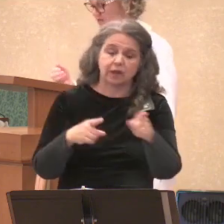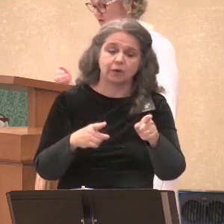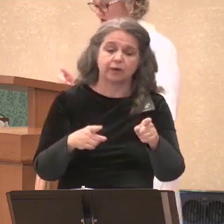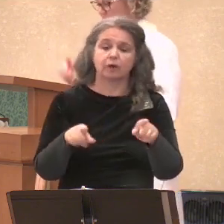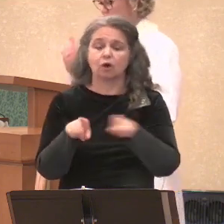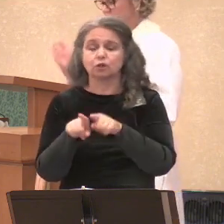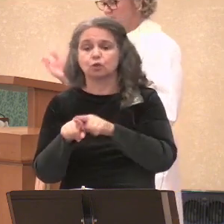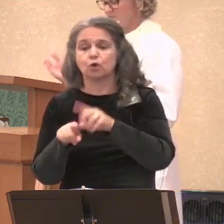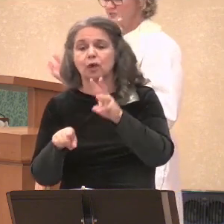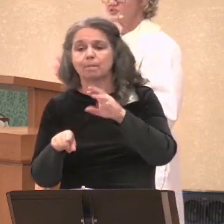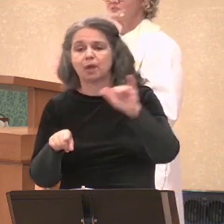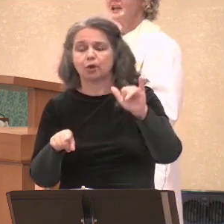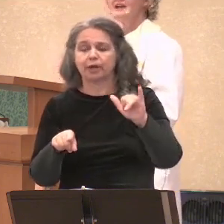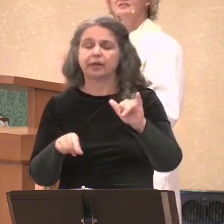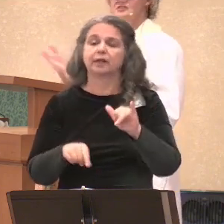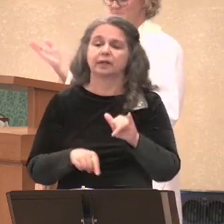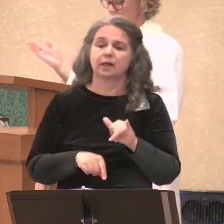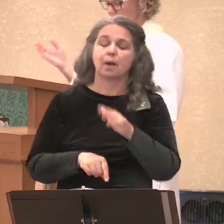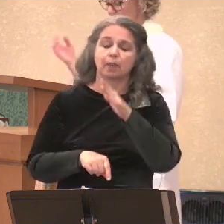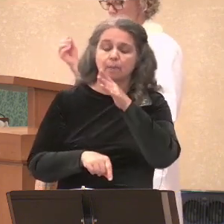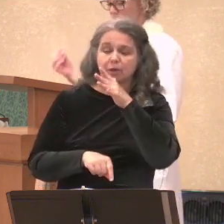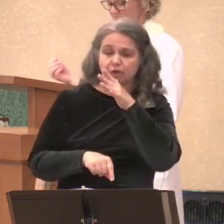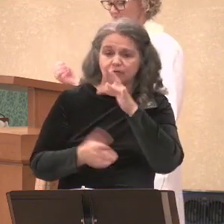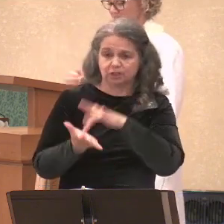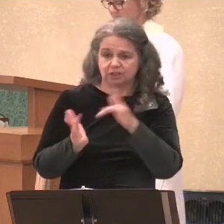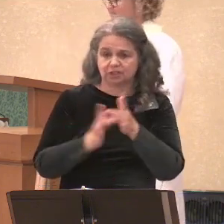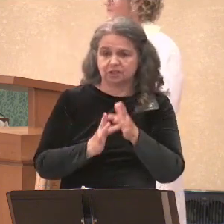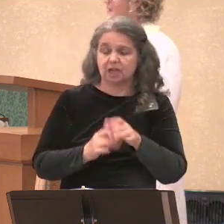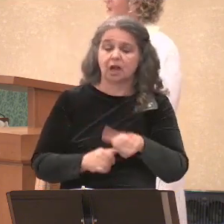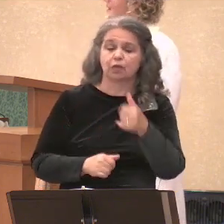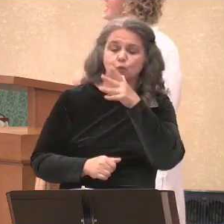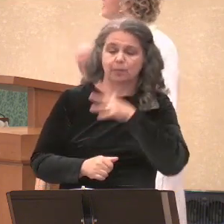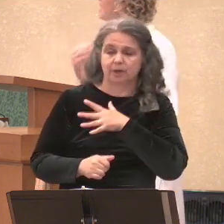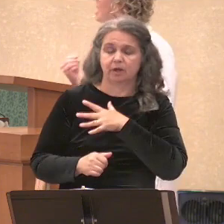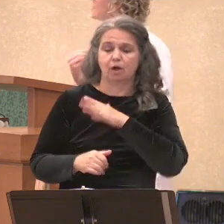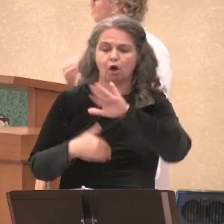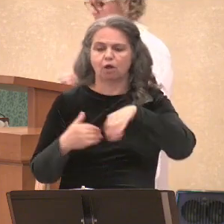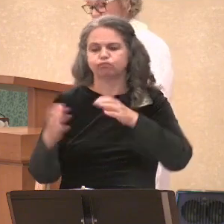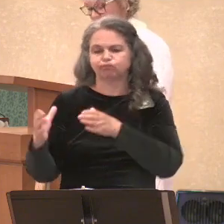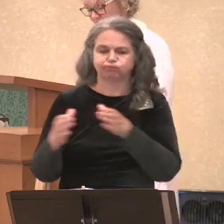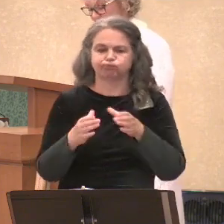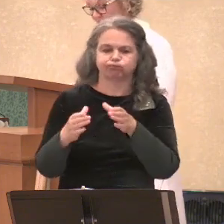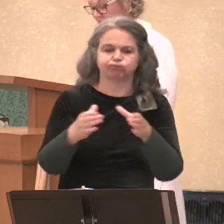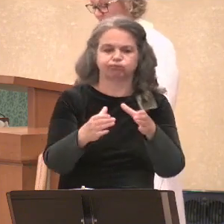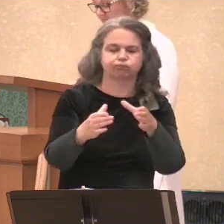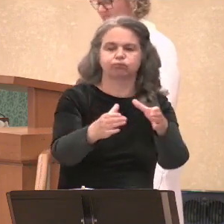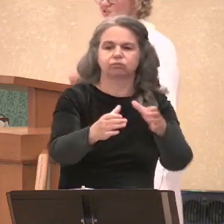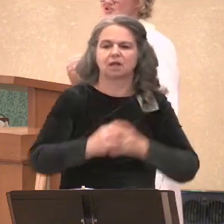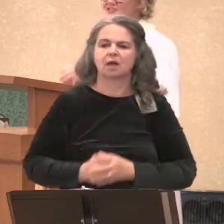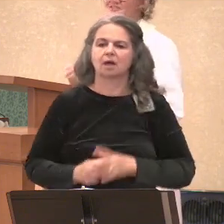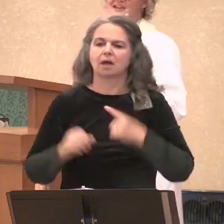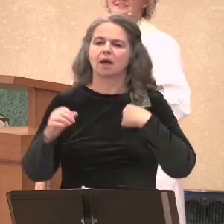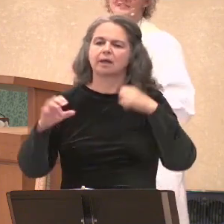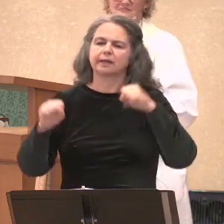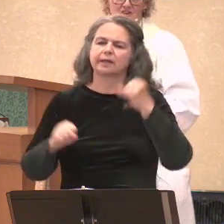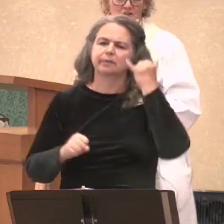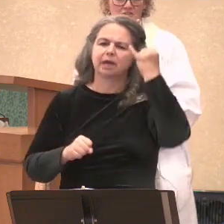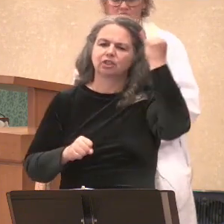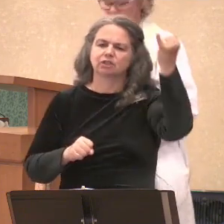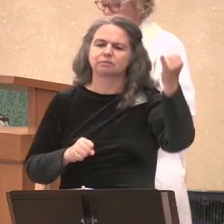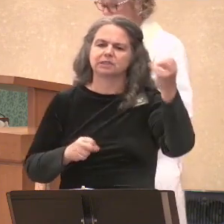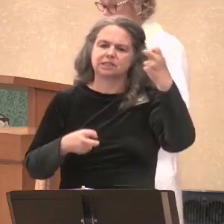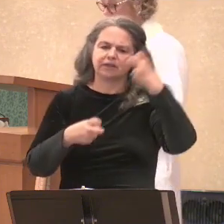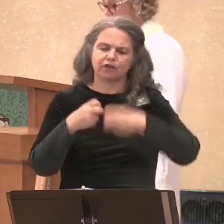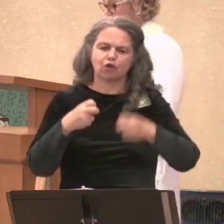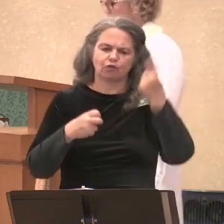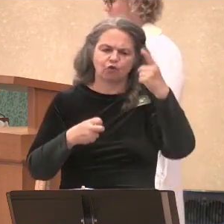Jesus' mother, his brothers, and some other women. Now, I can imagine that it might have been just as difficult